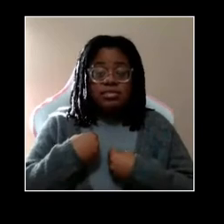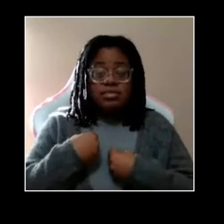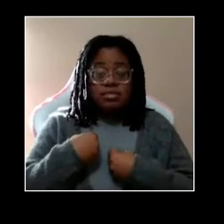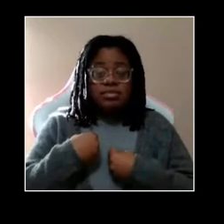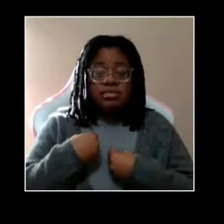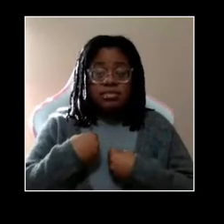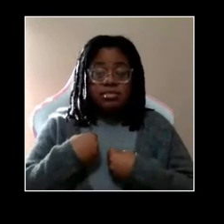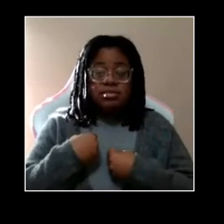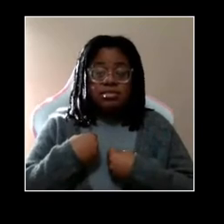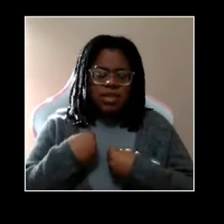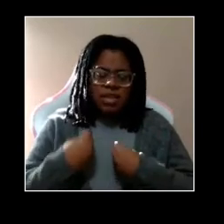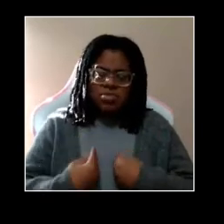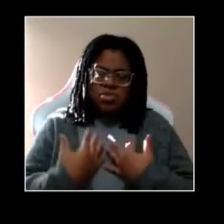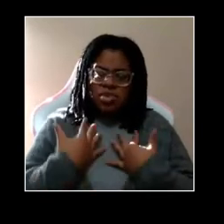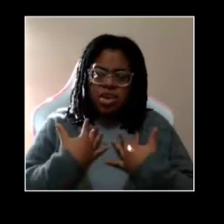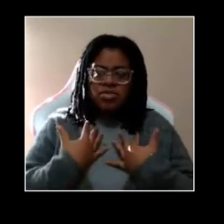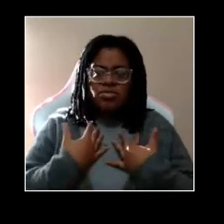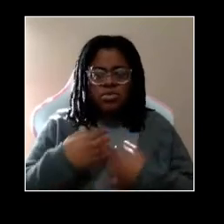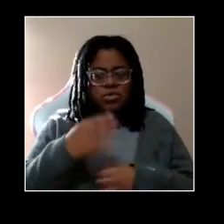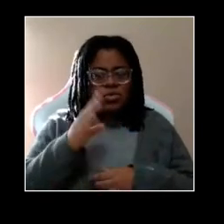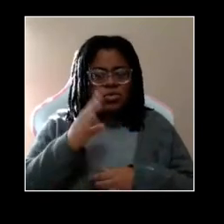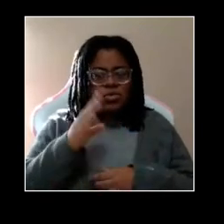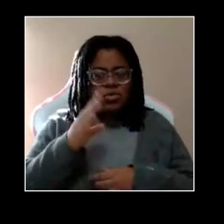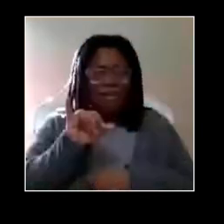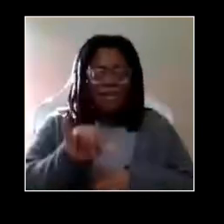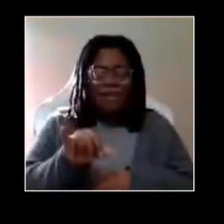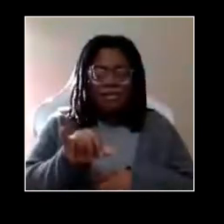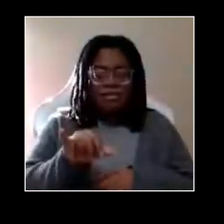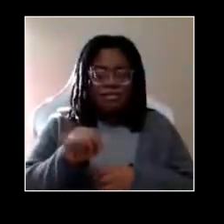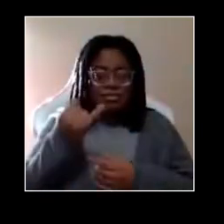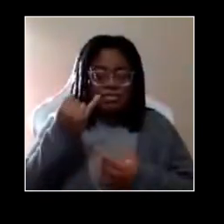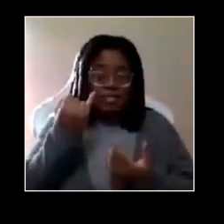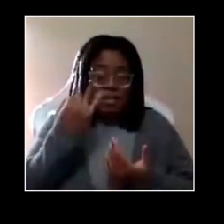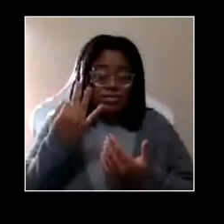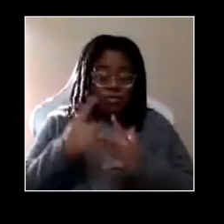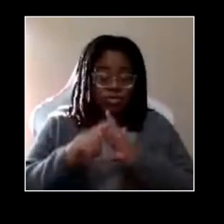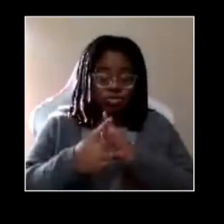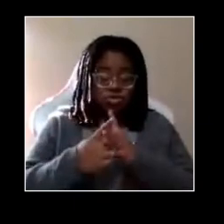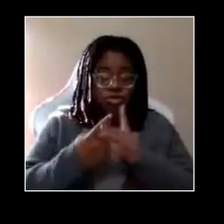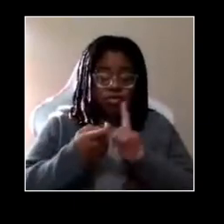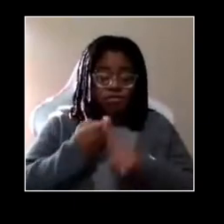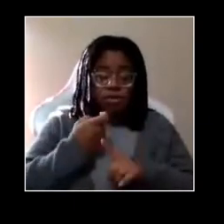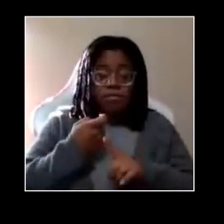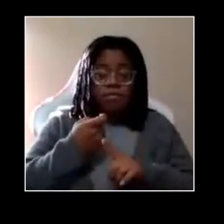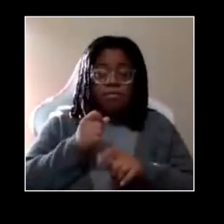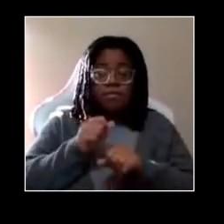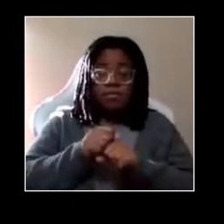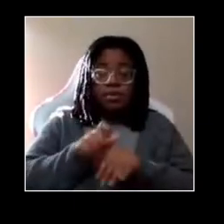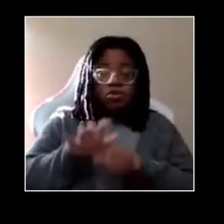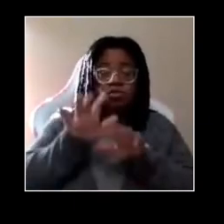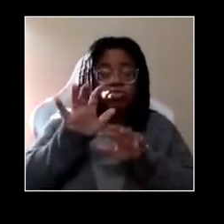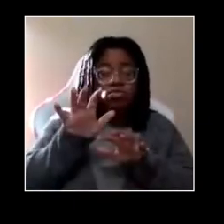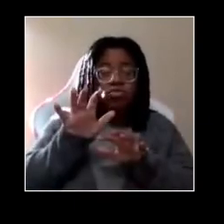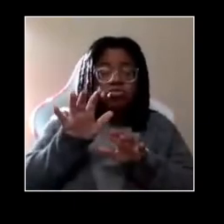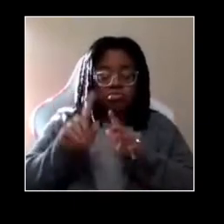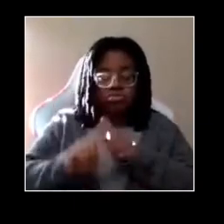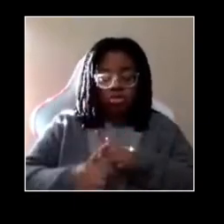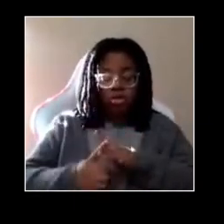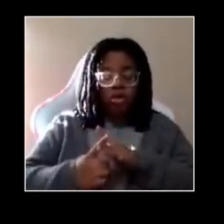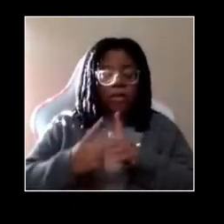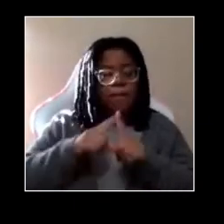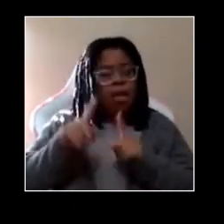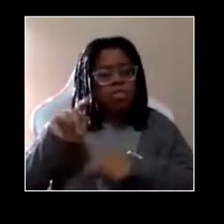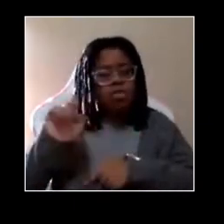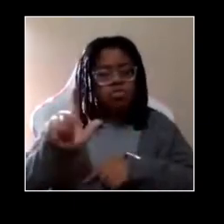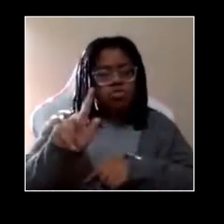gave us an inspiration to know that even though we are starting from Intermountain West, but these toolkits can actually be benefit